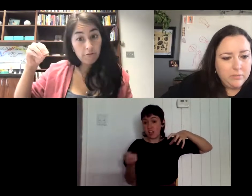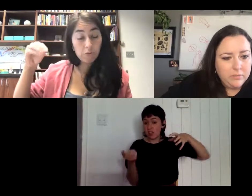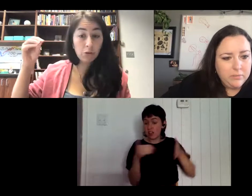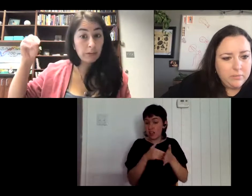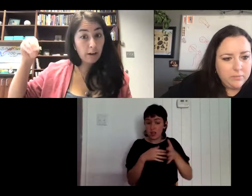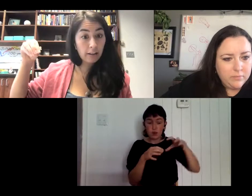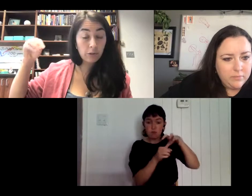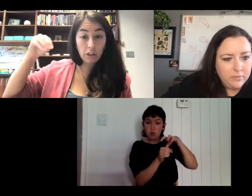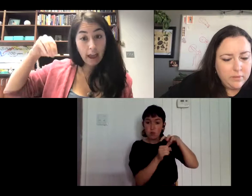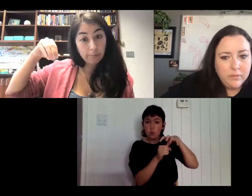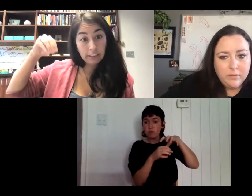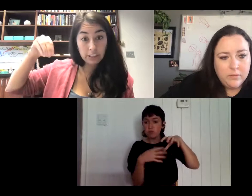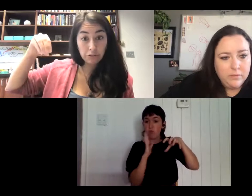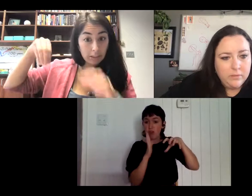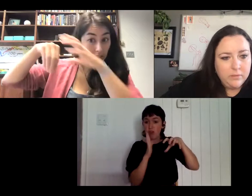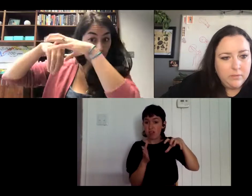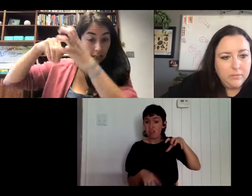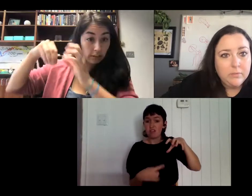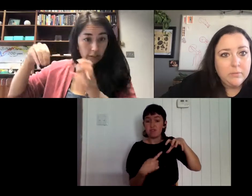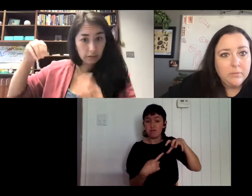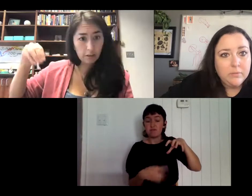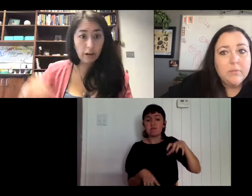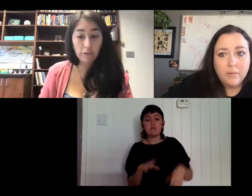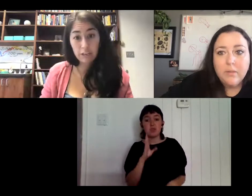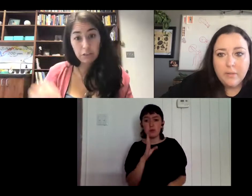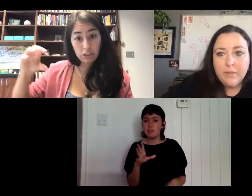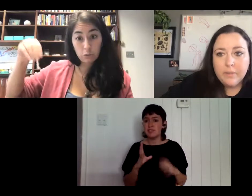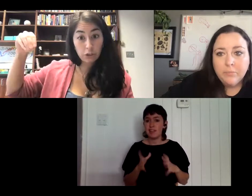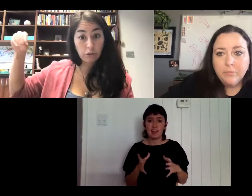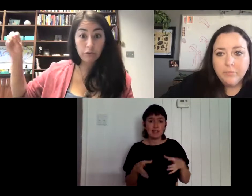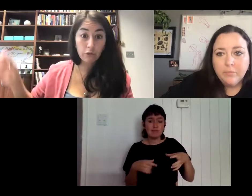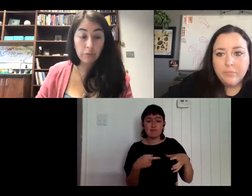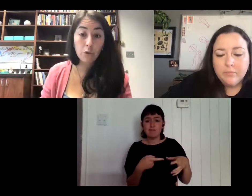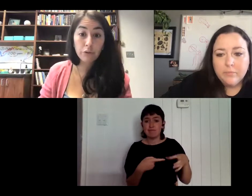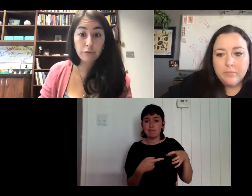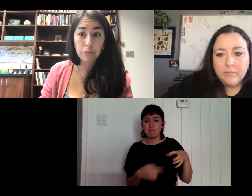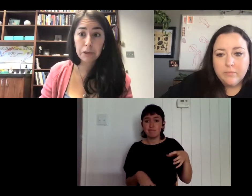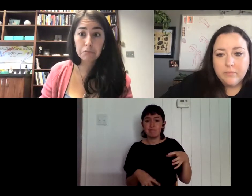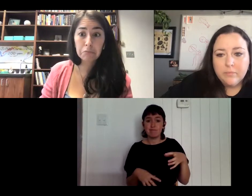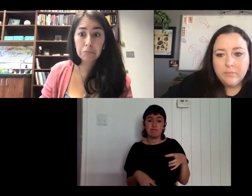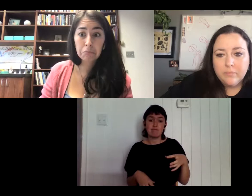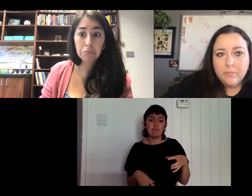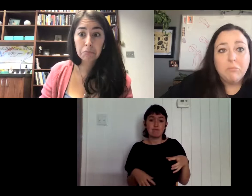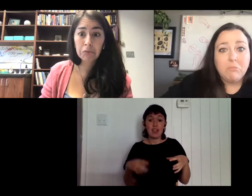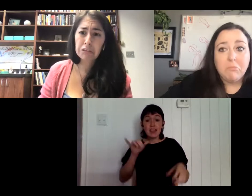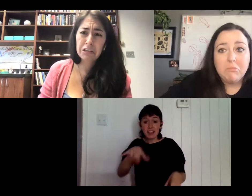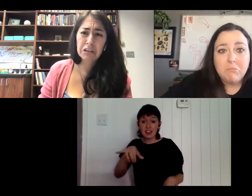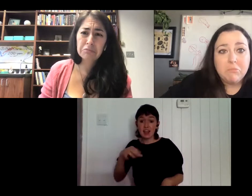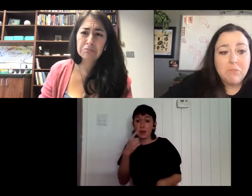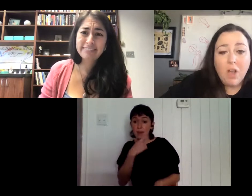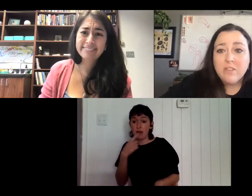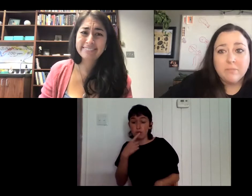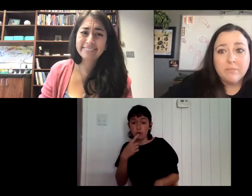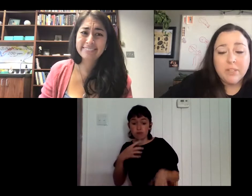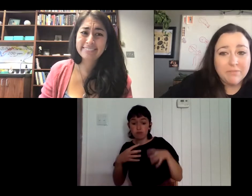itself will be fine. It will happily continue to eat and seal itself off and be just a weird little floaty mouth for a bit. So, yeah.